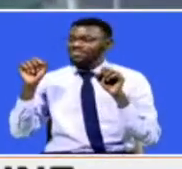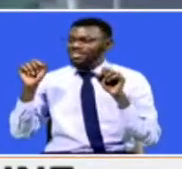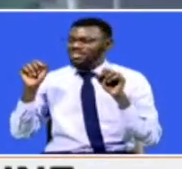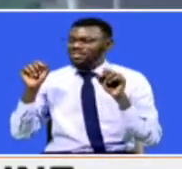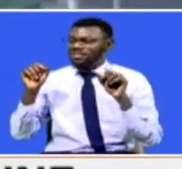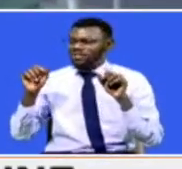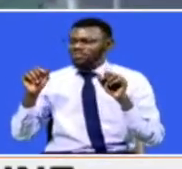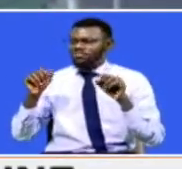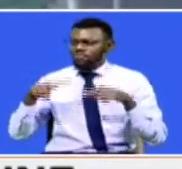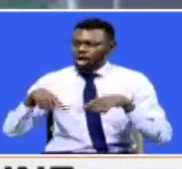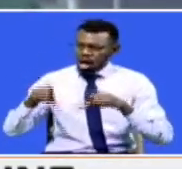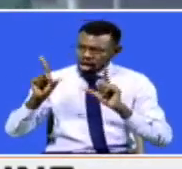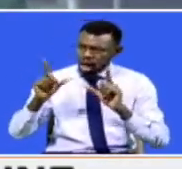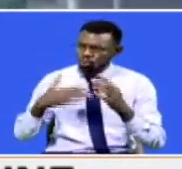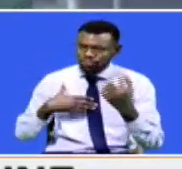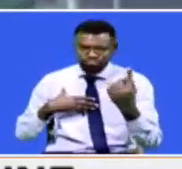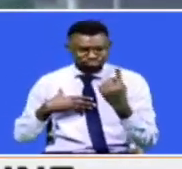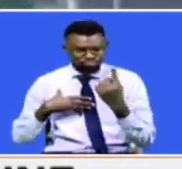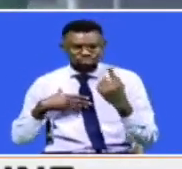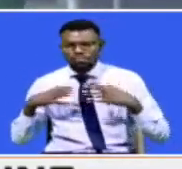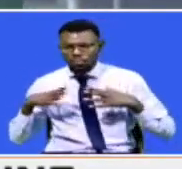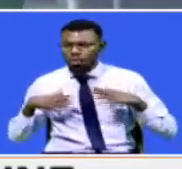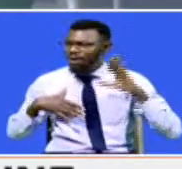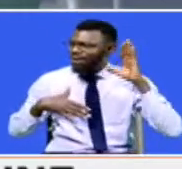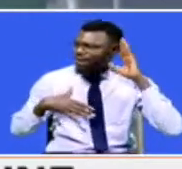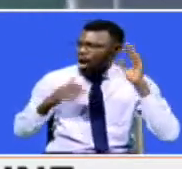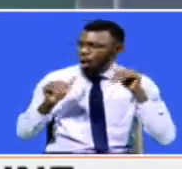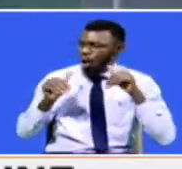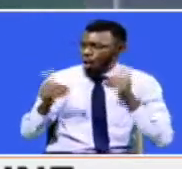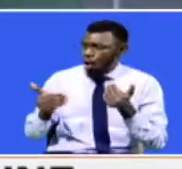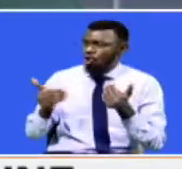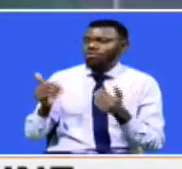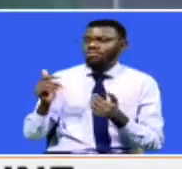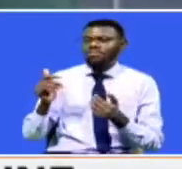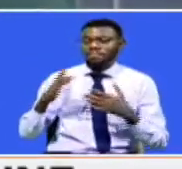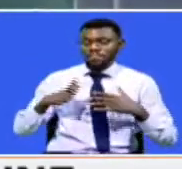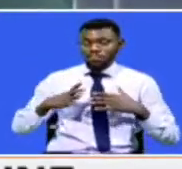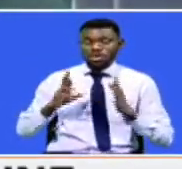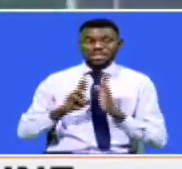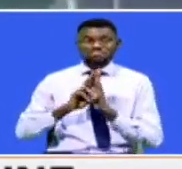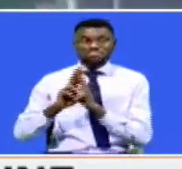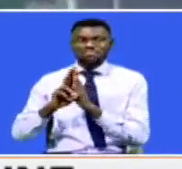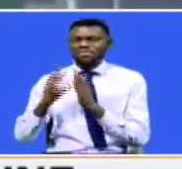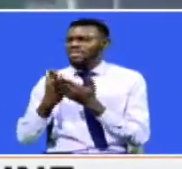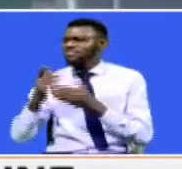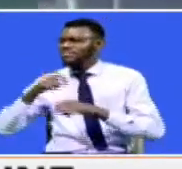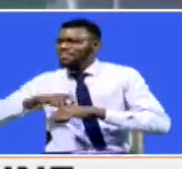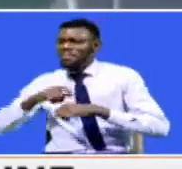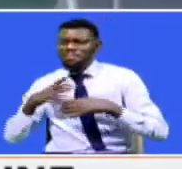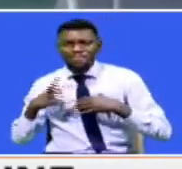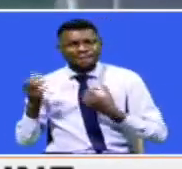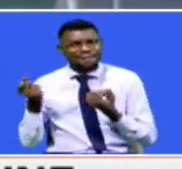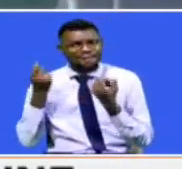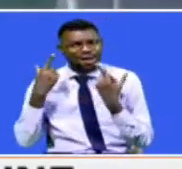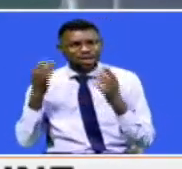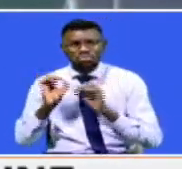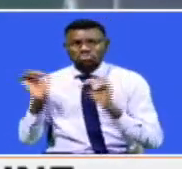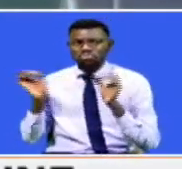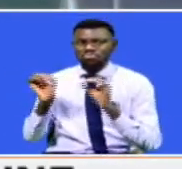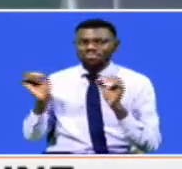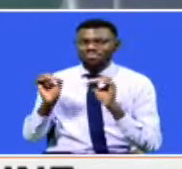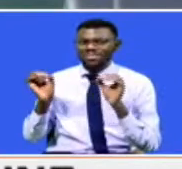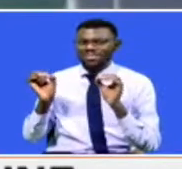be heard or represented. Okay. There's that right. Okay. I think sometimes we fumble, and maybe the thing is there's a very